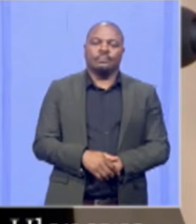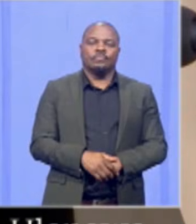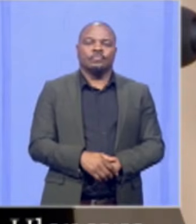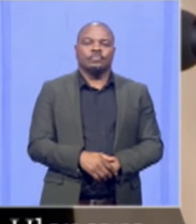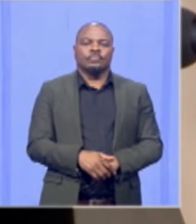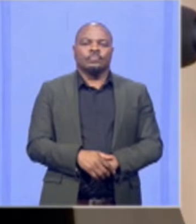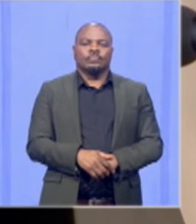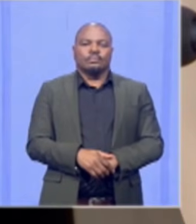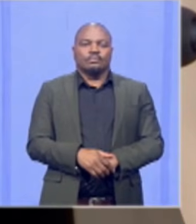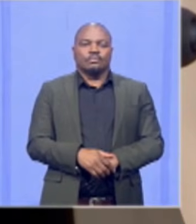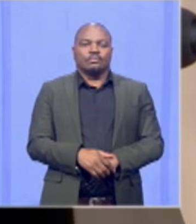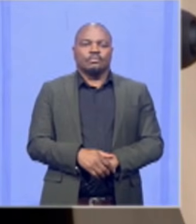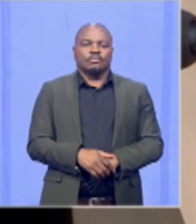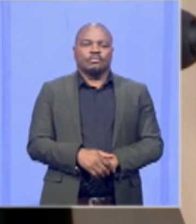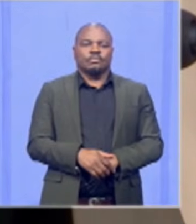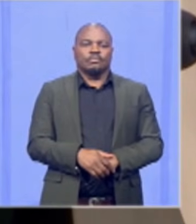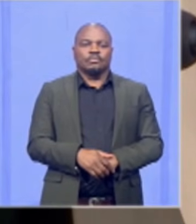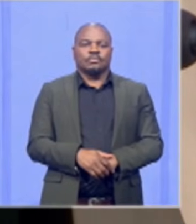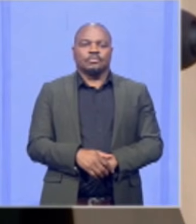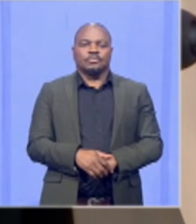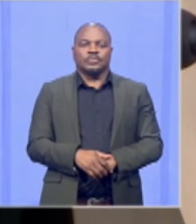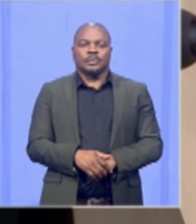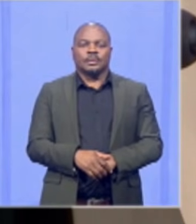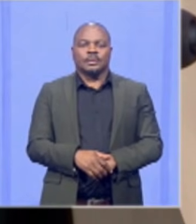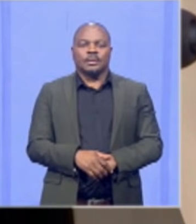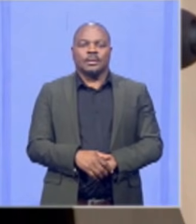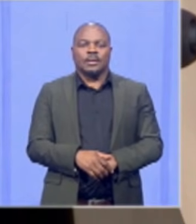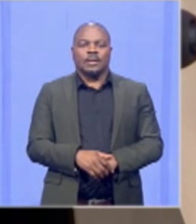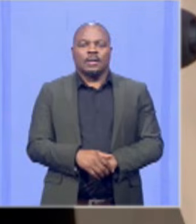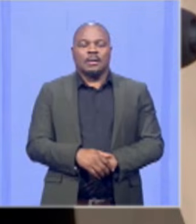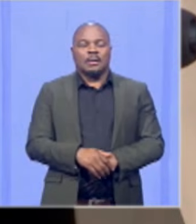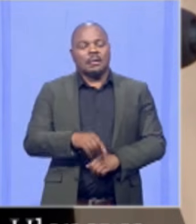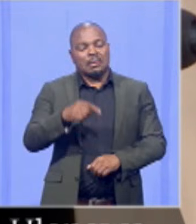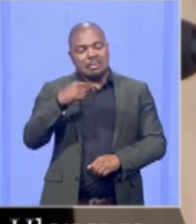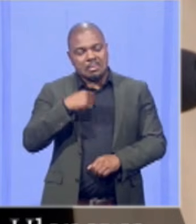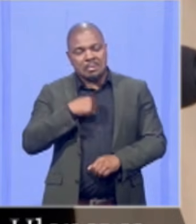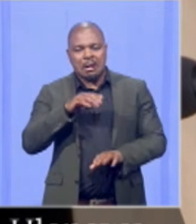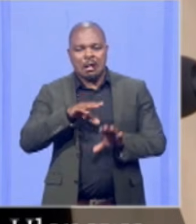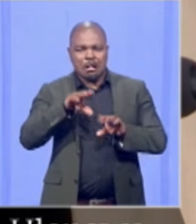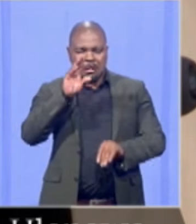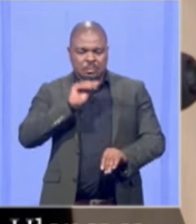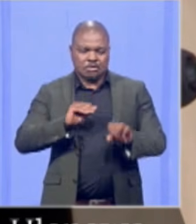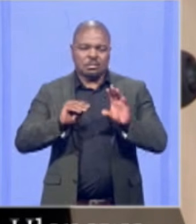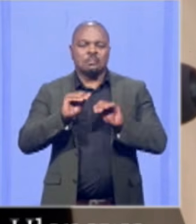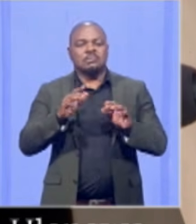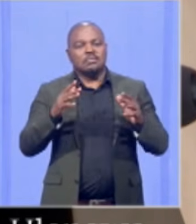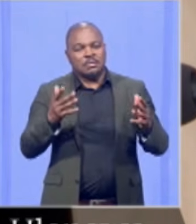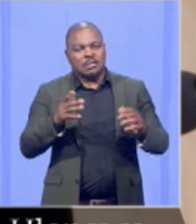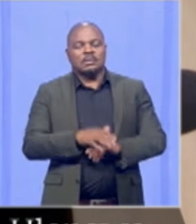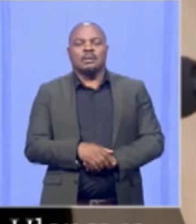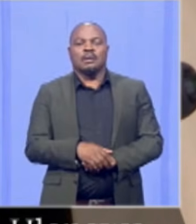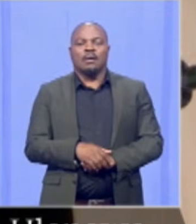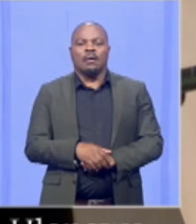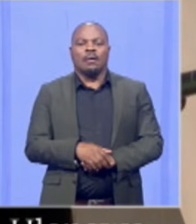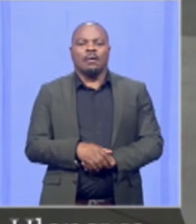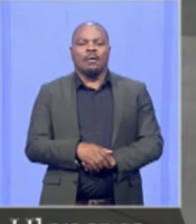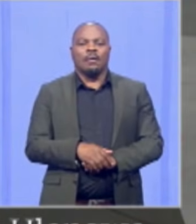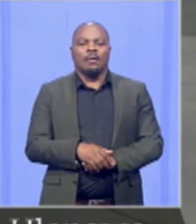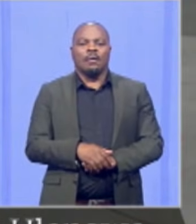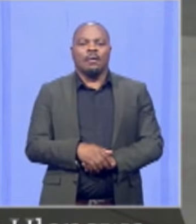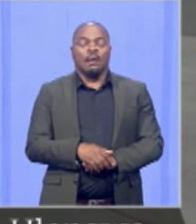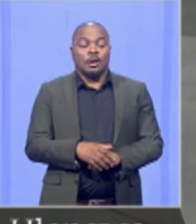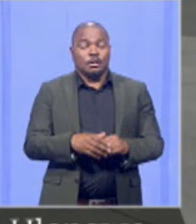Just disappointed. Okay, good. I'm not. It's a lesson. There's nothing